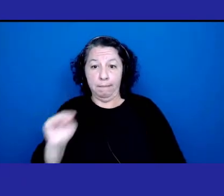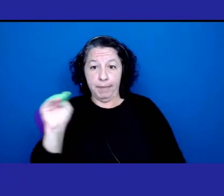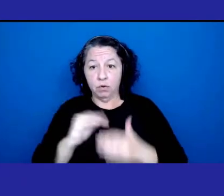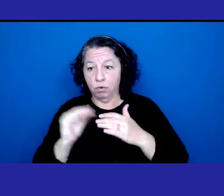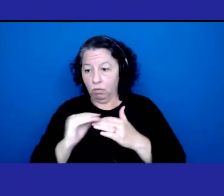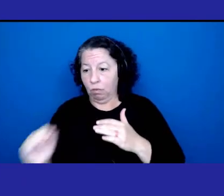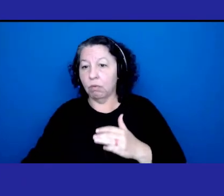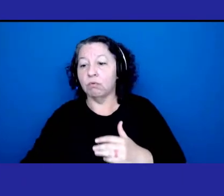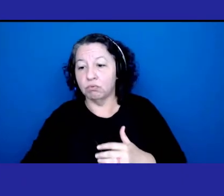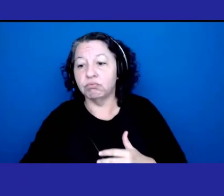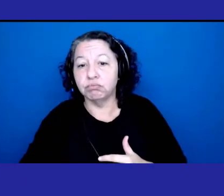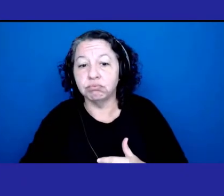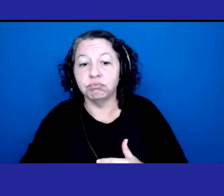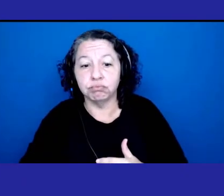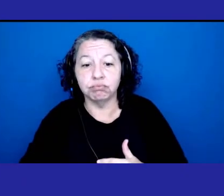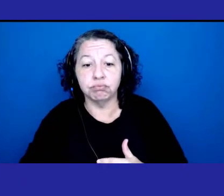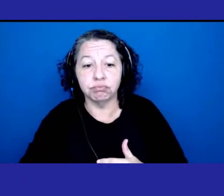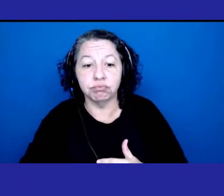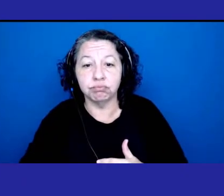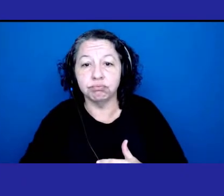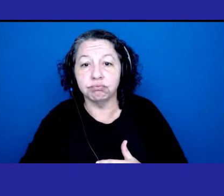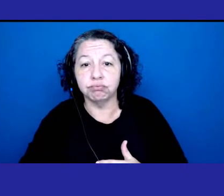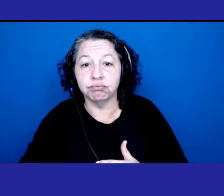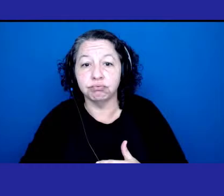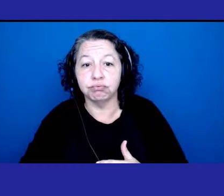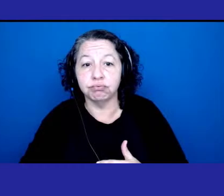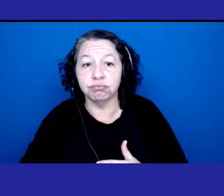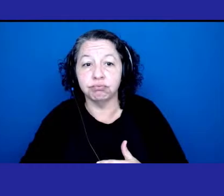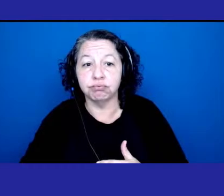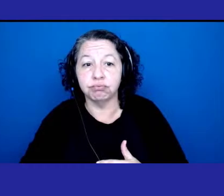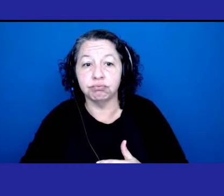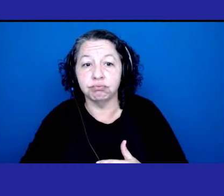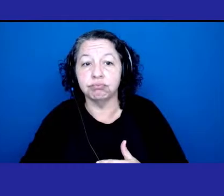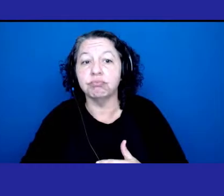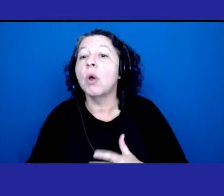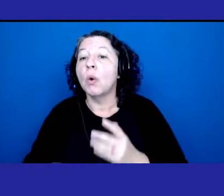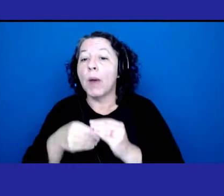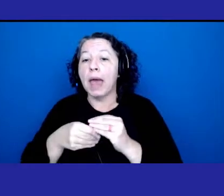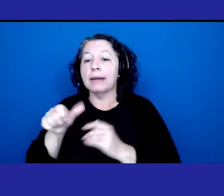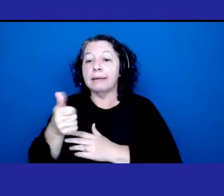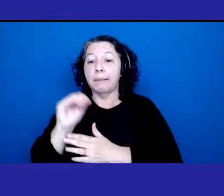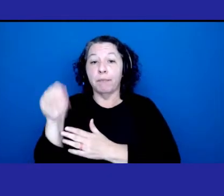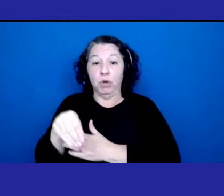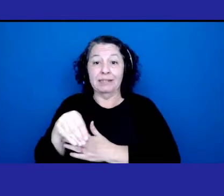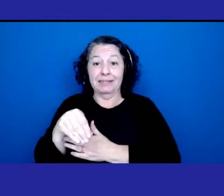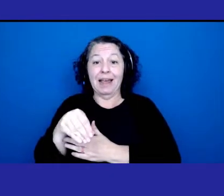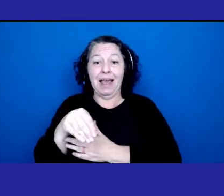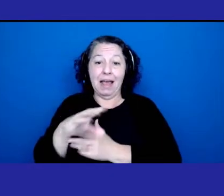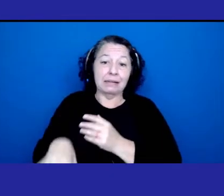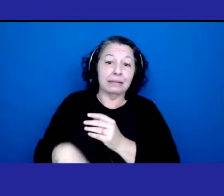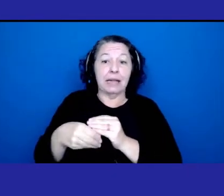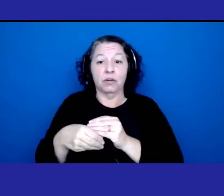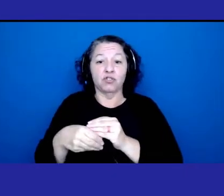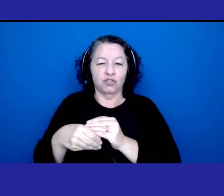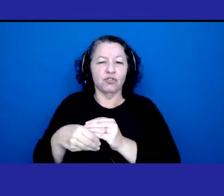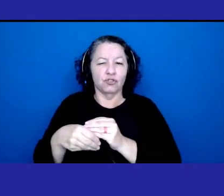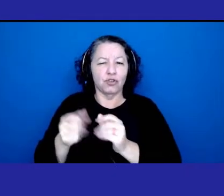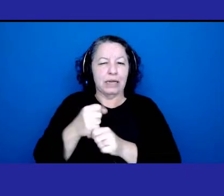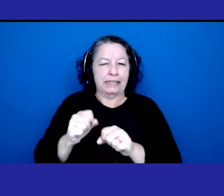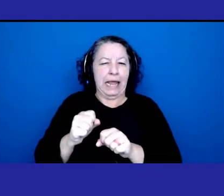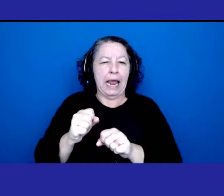added a 10% contingency buffer based on the utilization, which totals $2.4